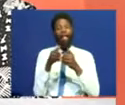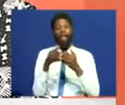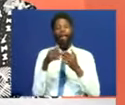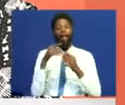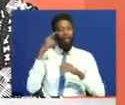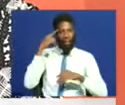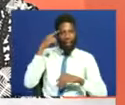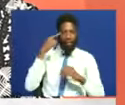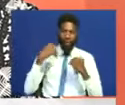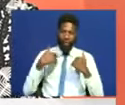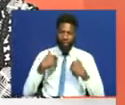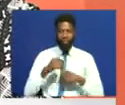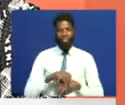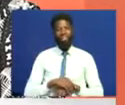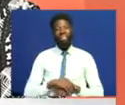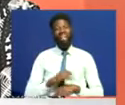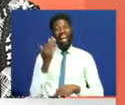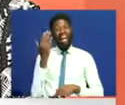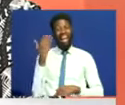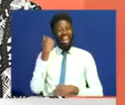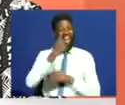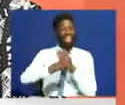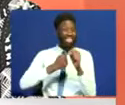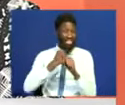Last year we handled about 5 of those,